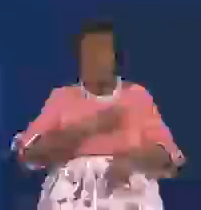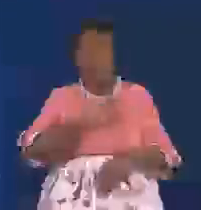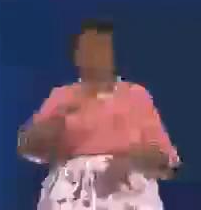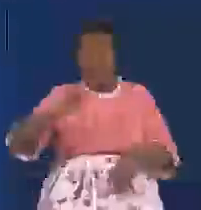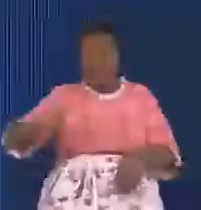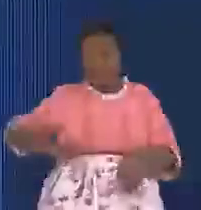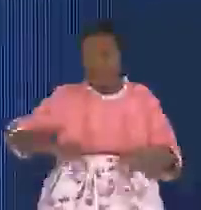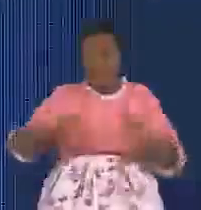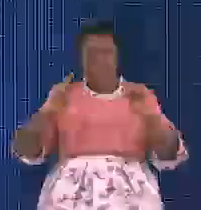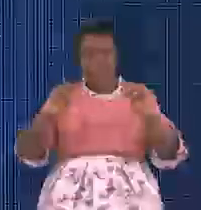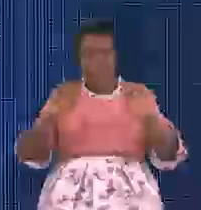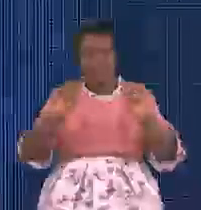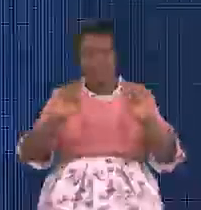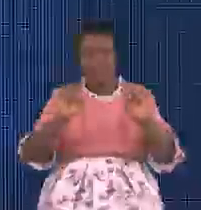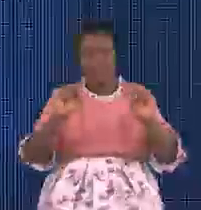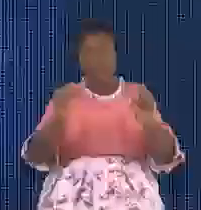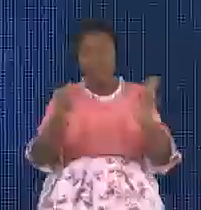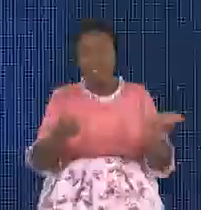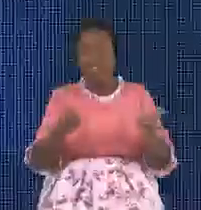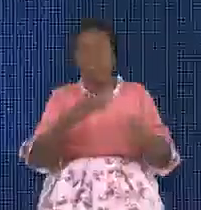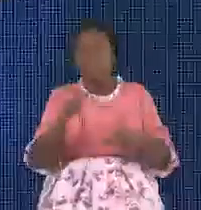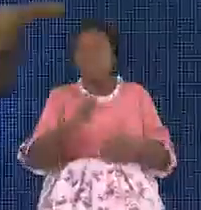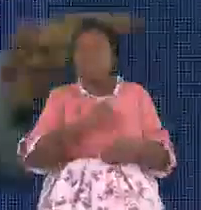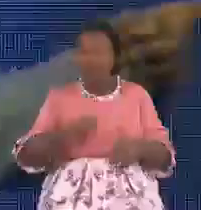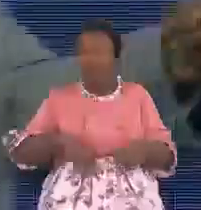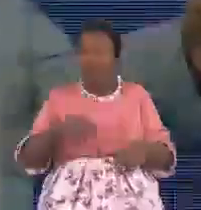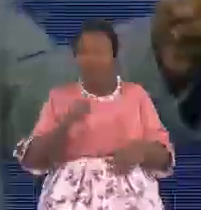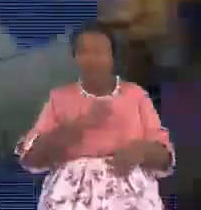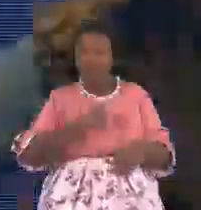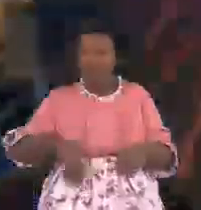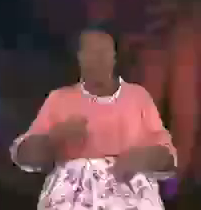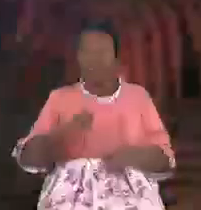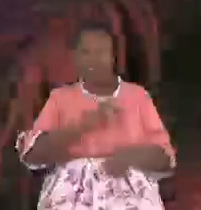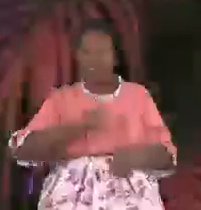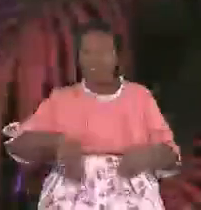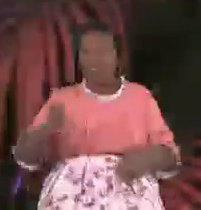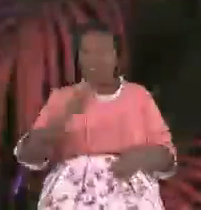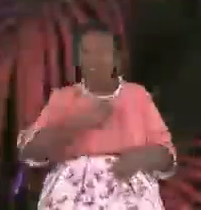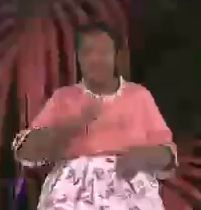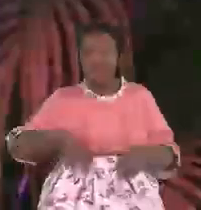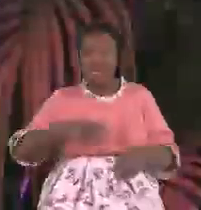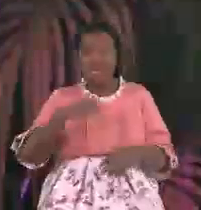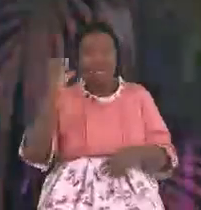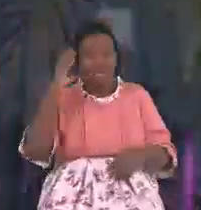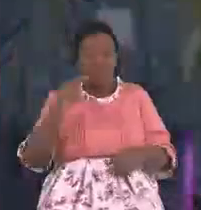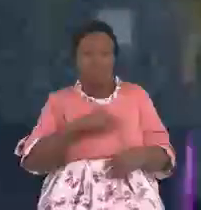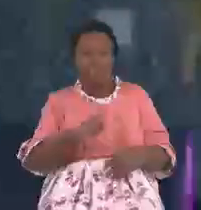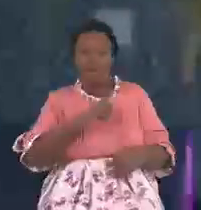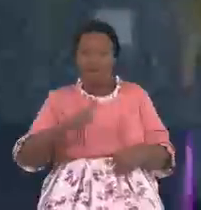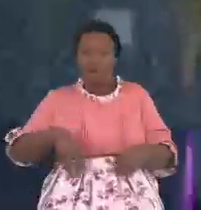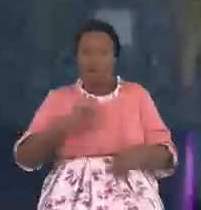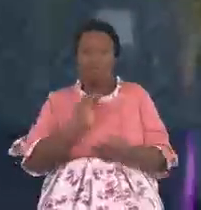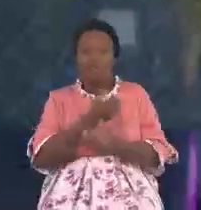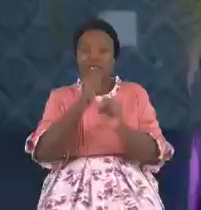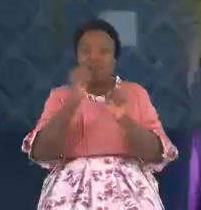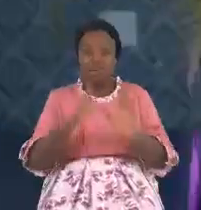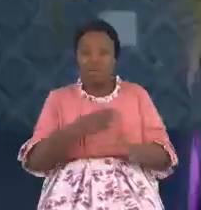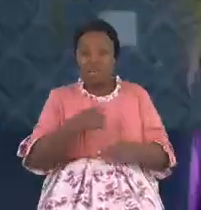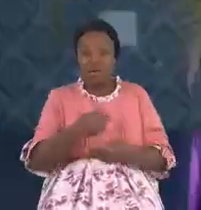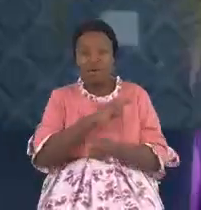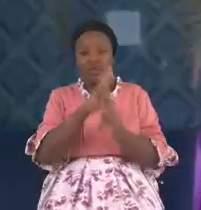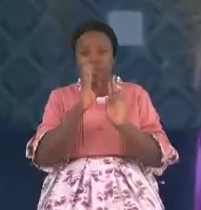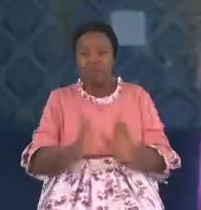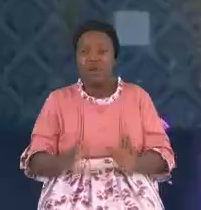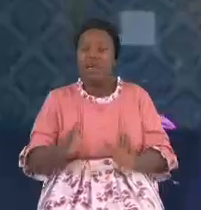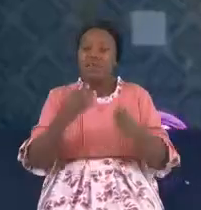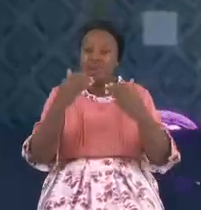lord the lord of lords and the king of kings hearing the lord our savior and redeemer now